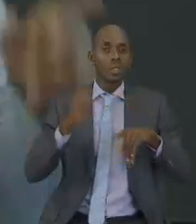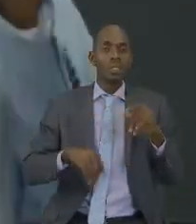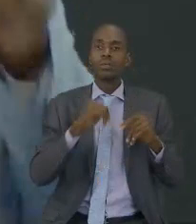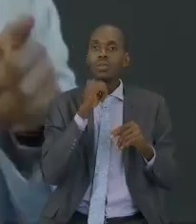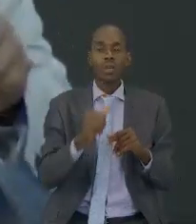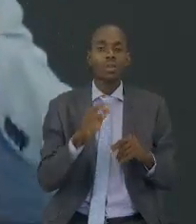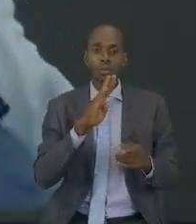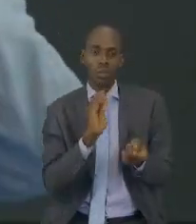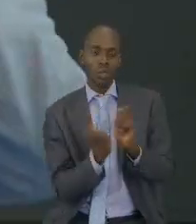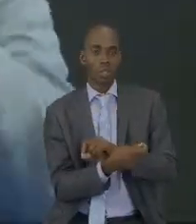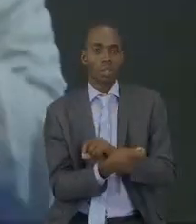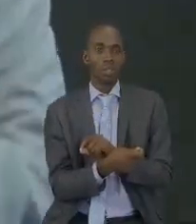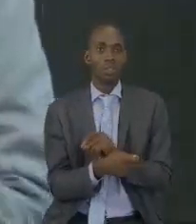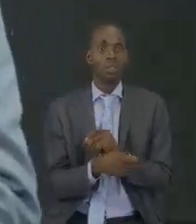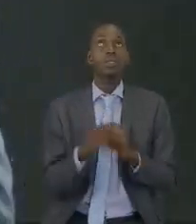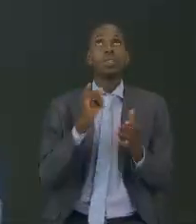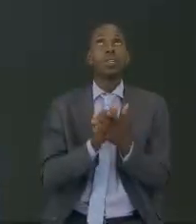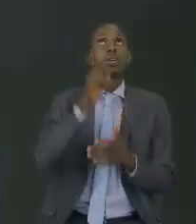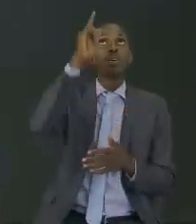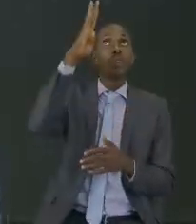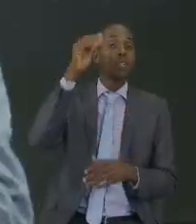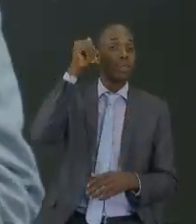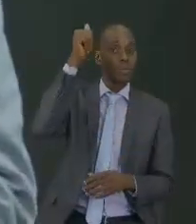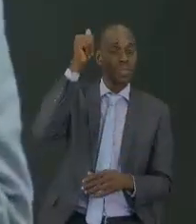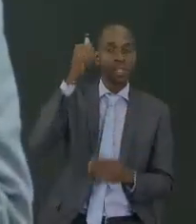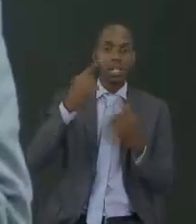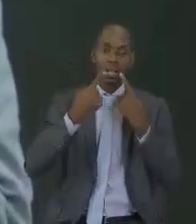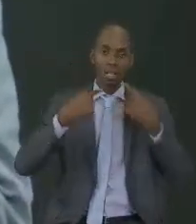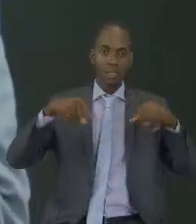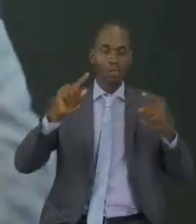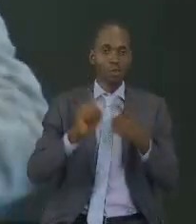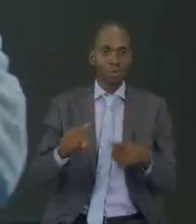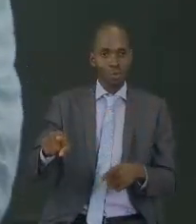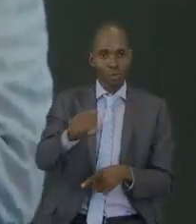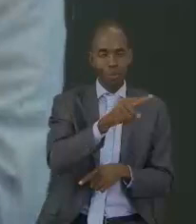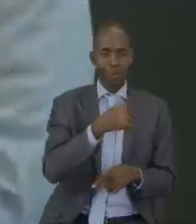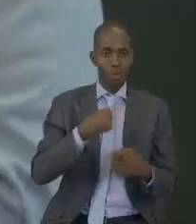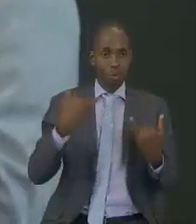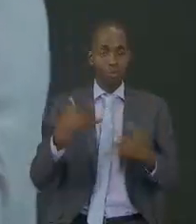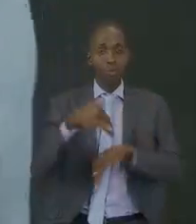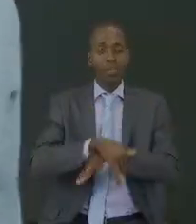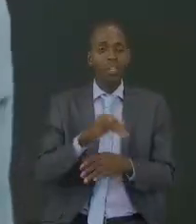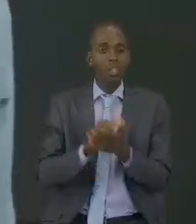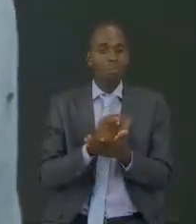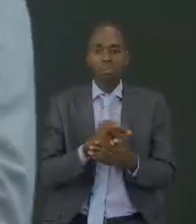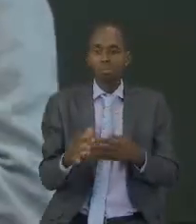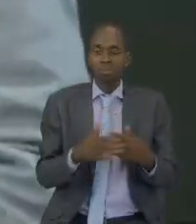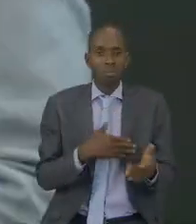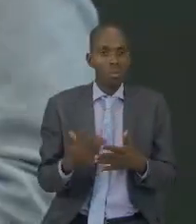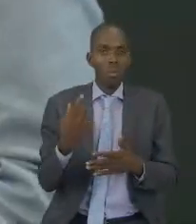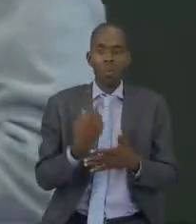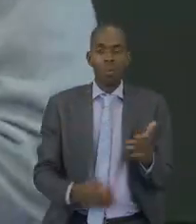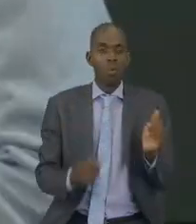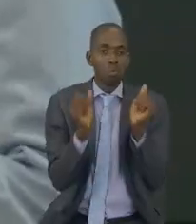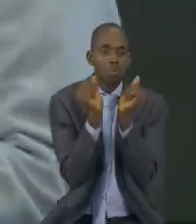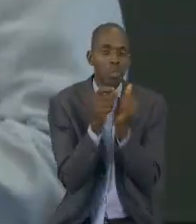That God himself declares to you tonight that no matter what had bound you,